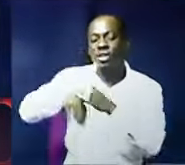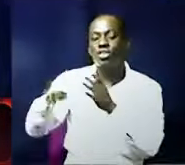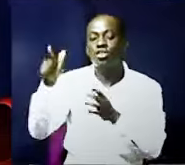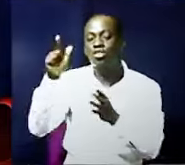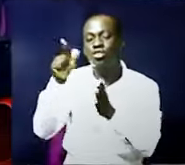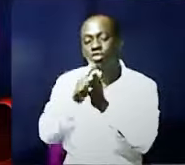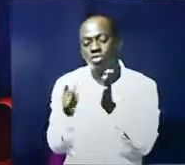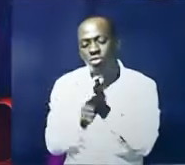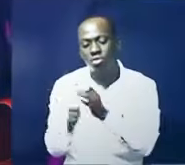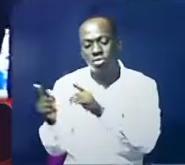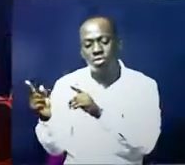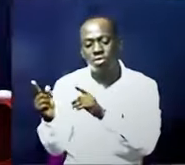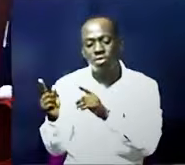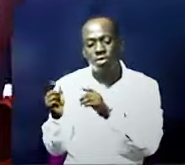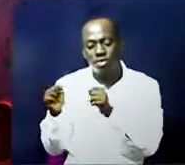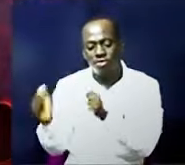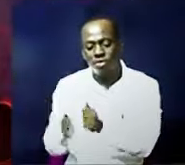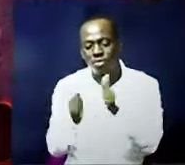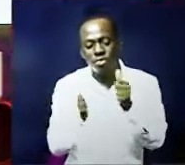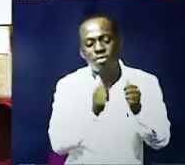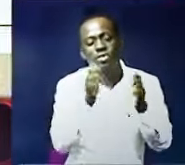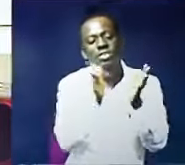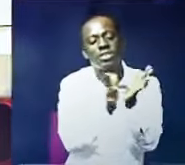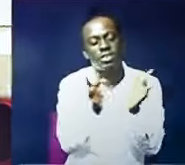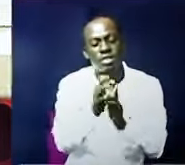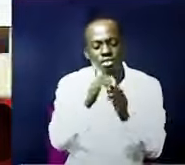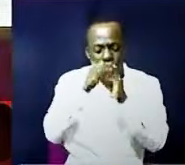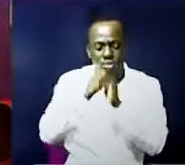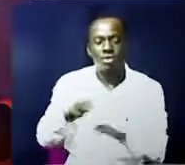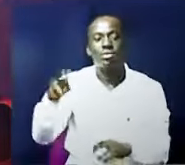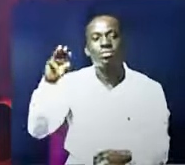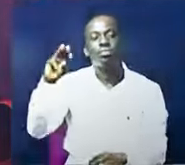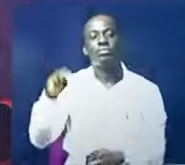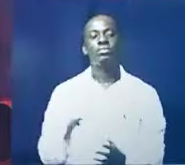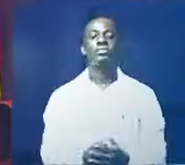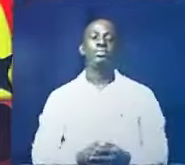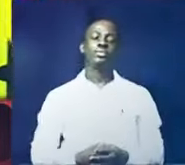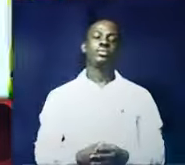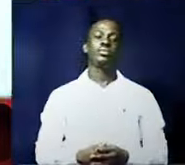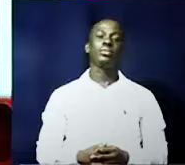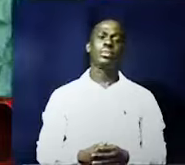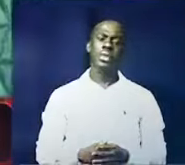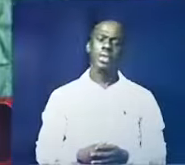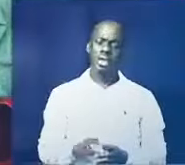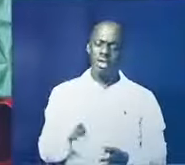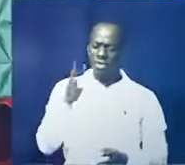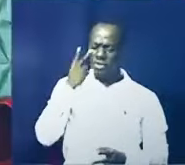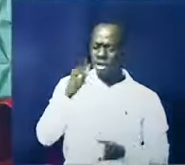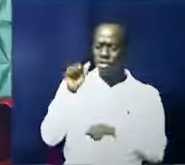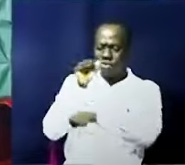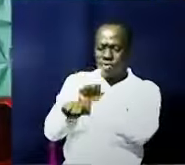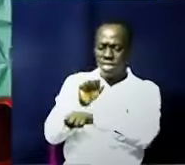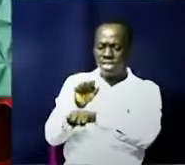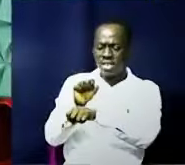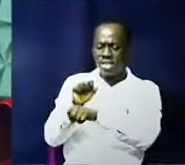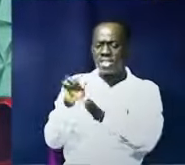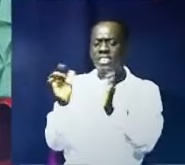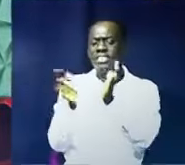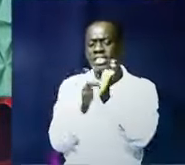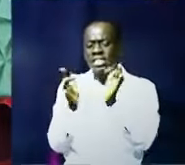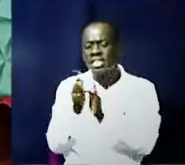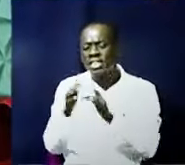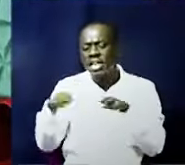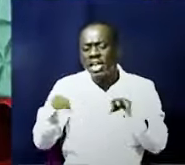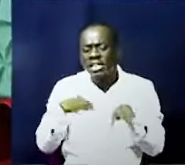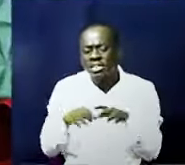bepesa Yesu ebe ye presiding elder. But look at the kind of work he is doing. Se ejuma oye. He teaches.